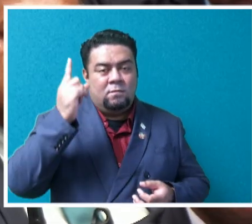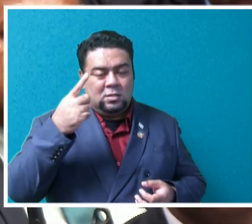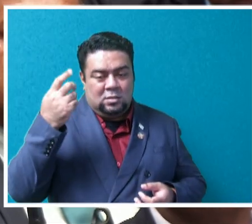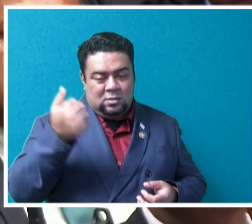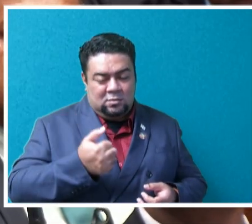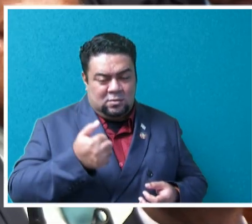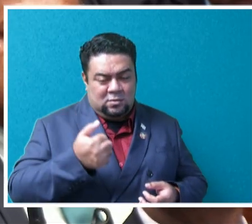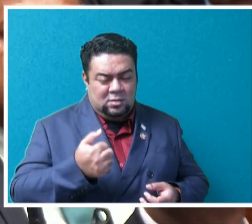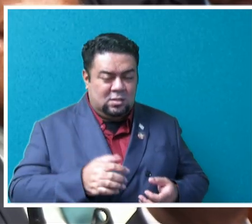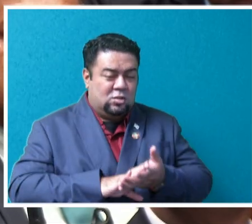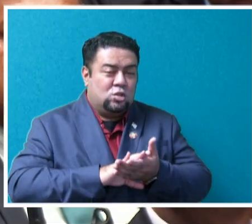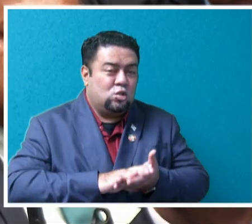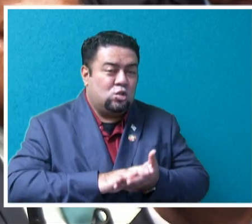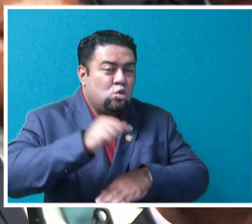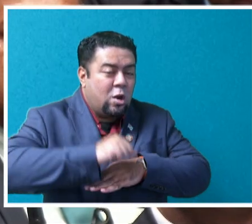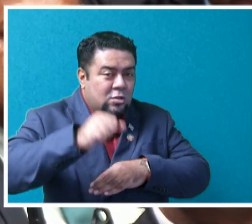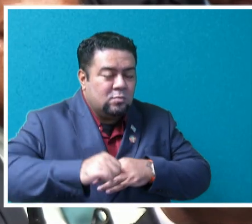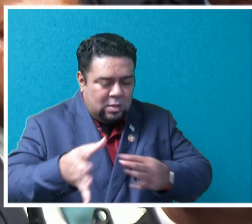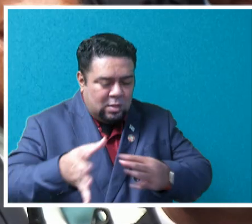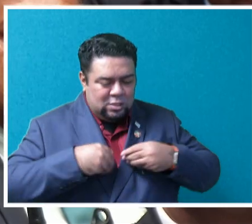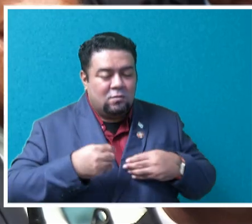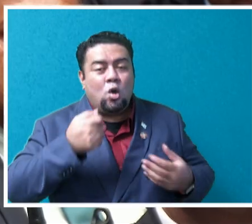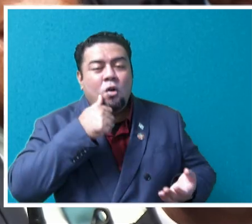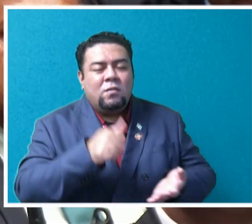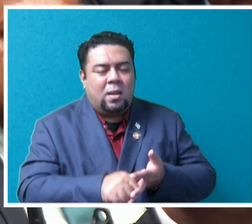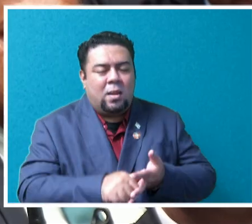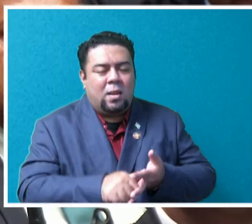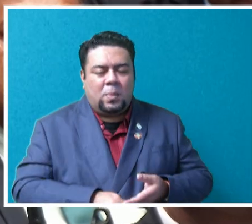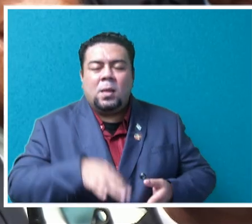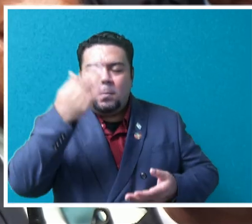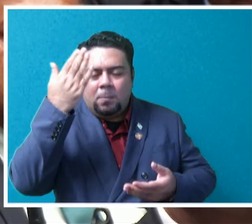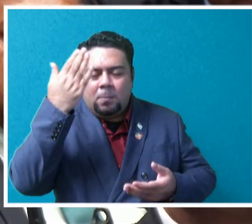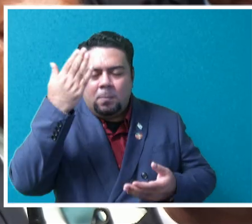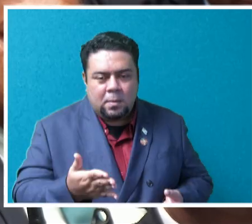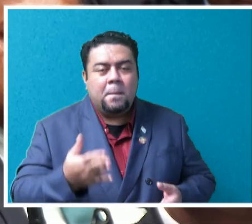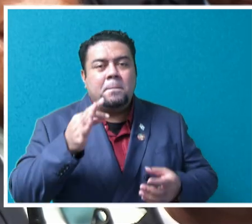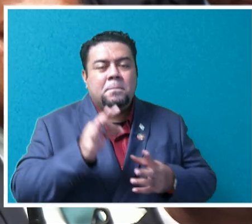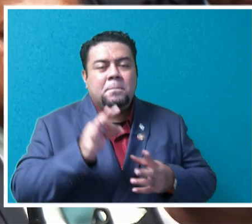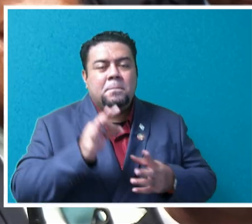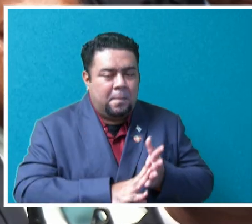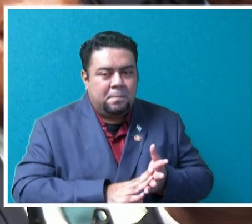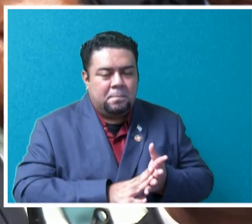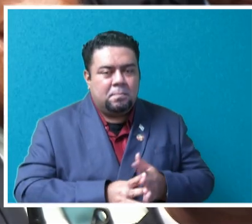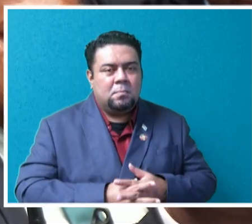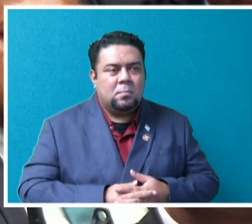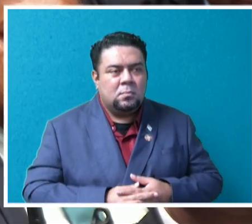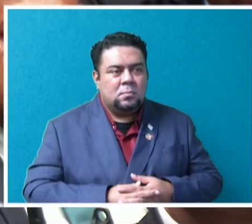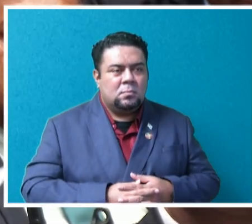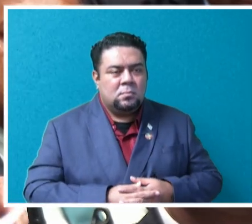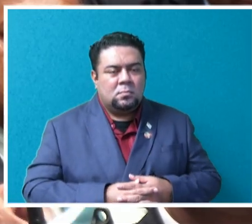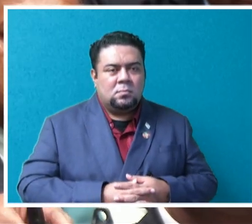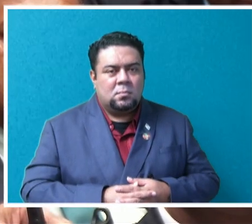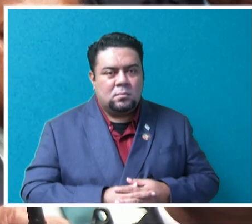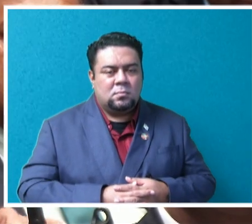recipients received their offer letter from the Honorable Prime Minister on 23rd February